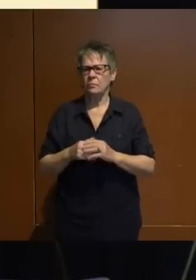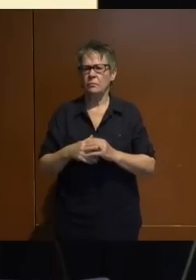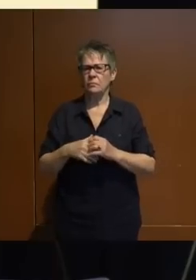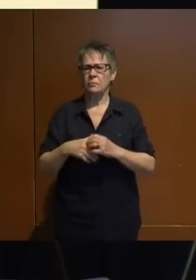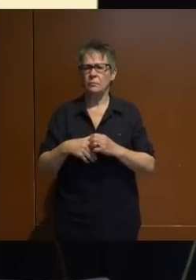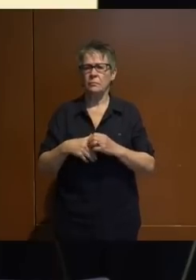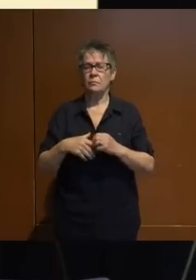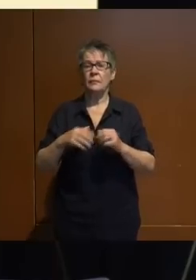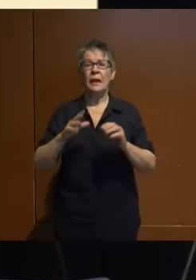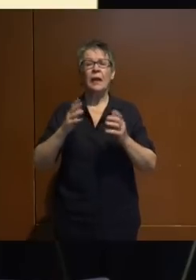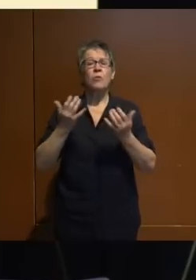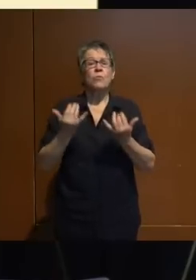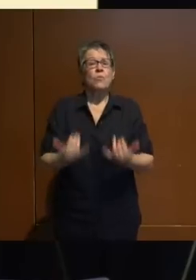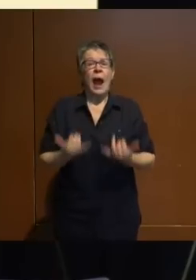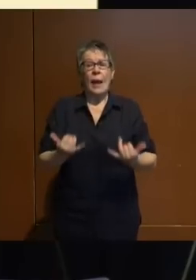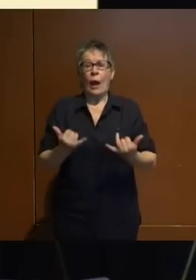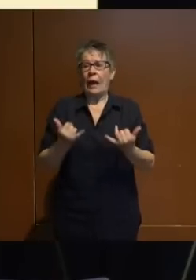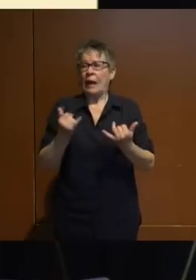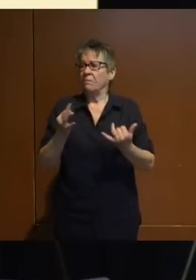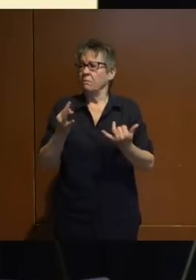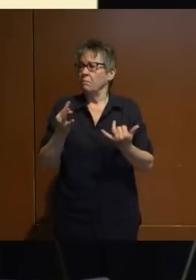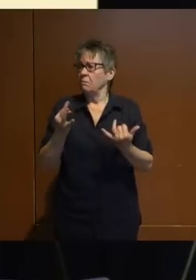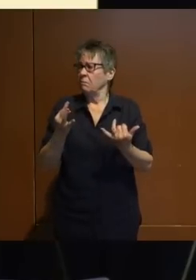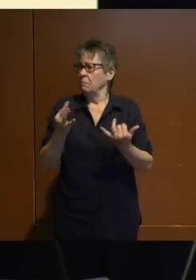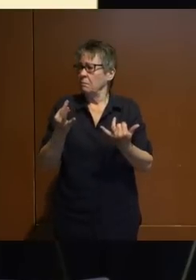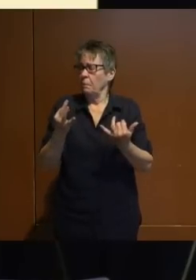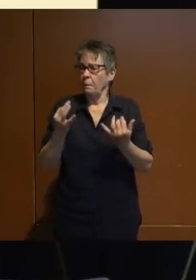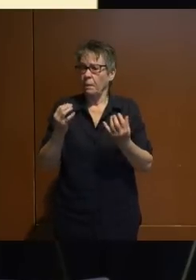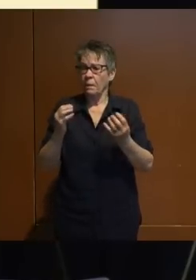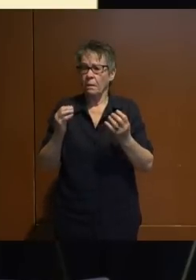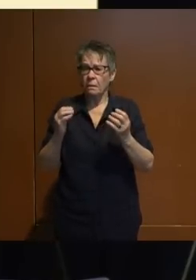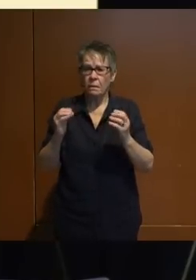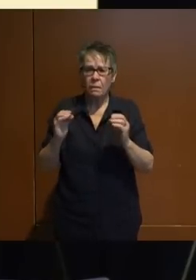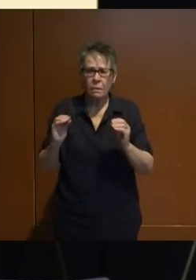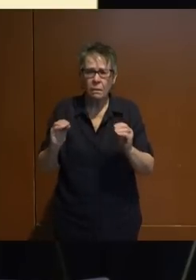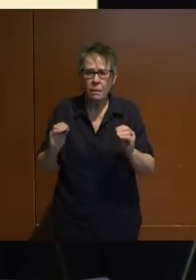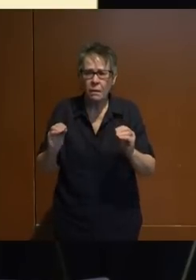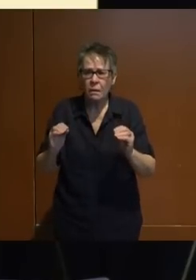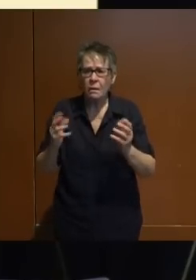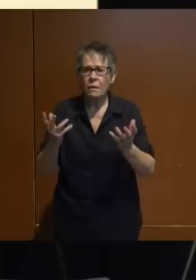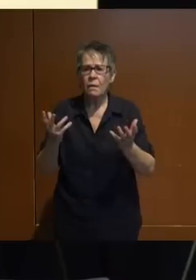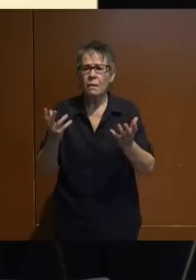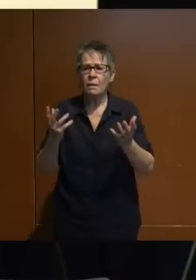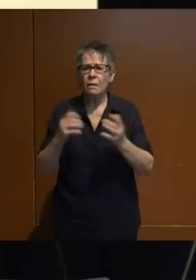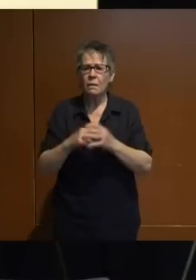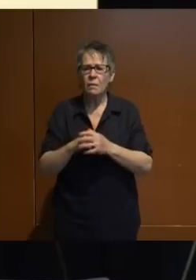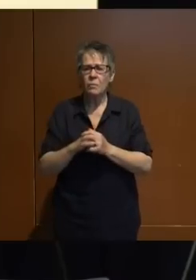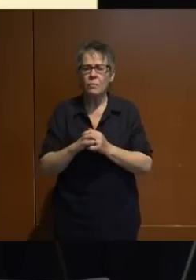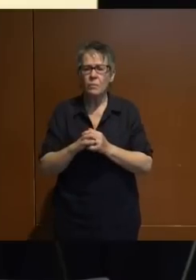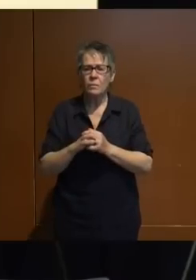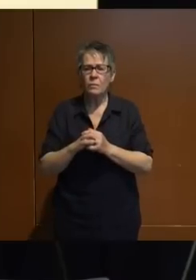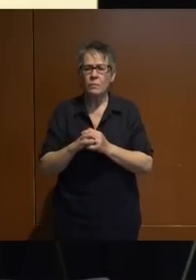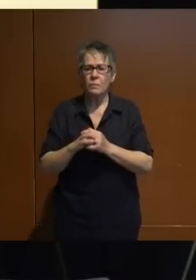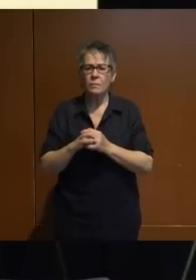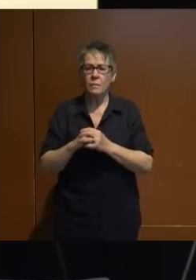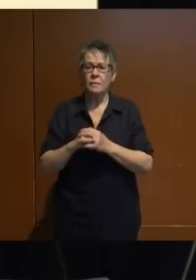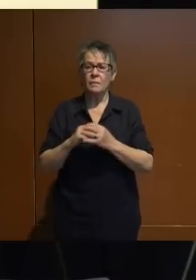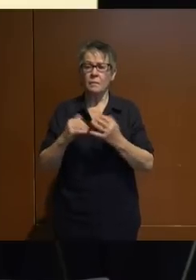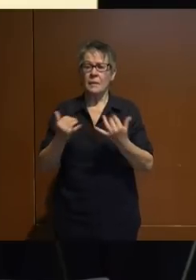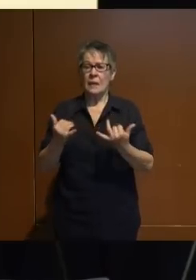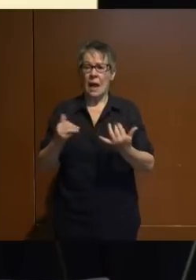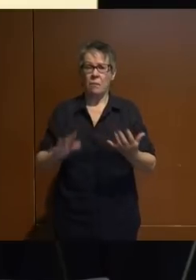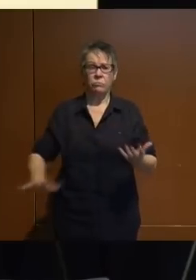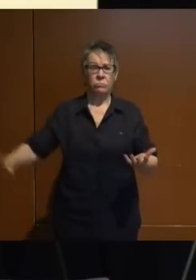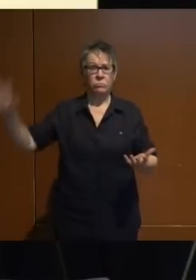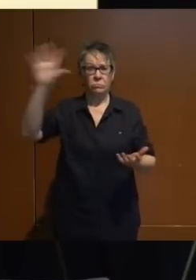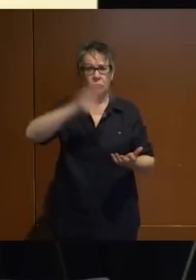surgical beds and about 2,000 critical care beds. If you look at the chart with the